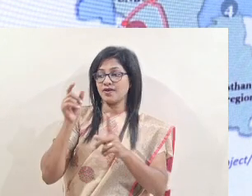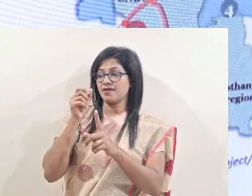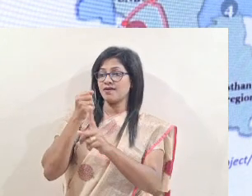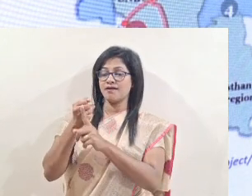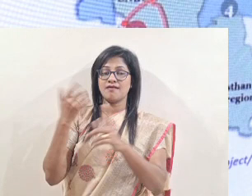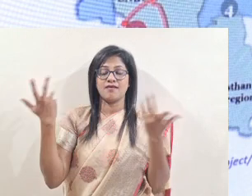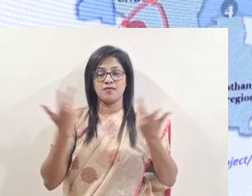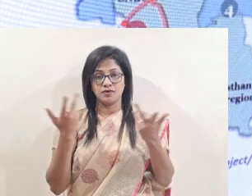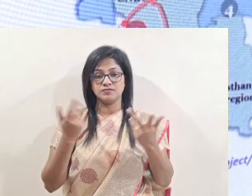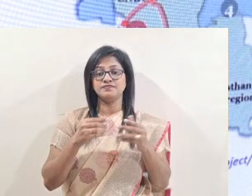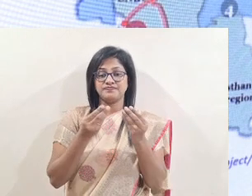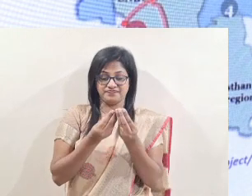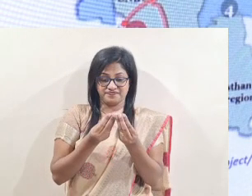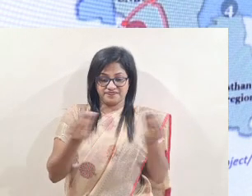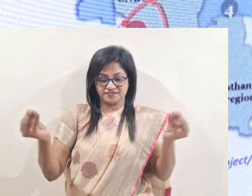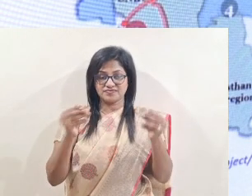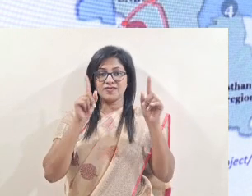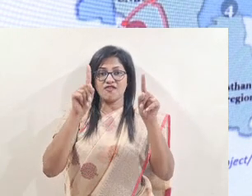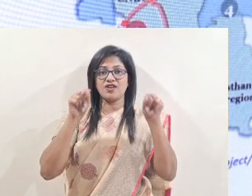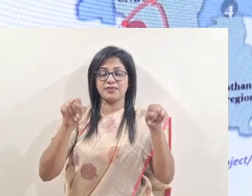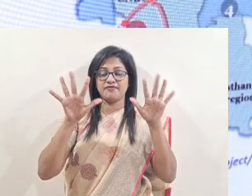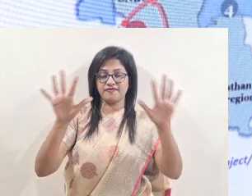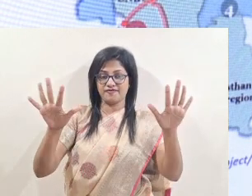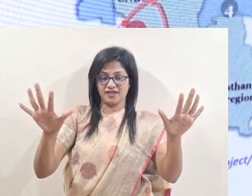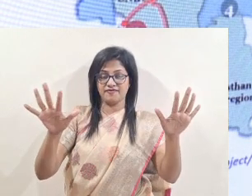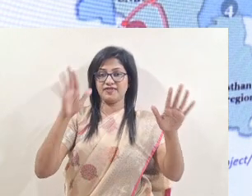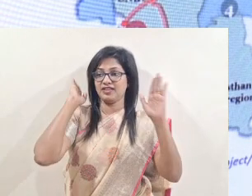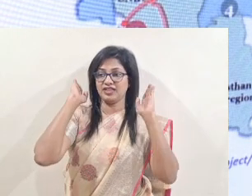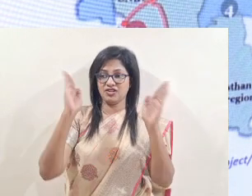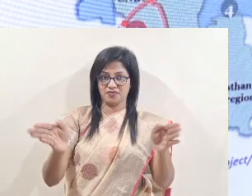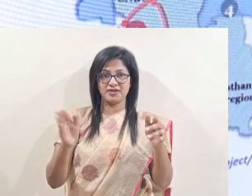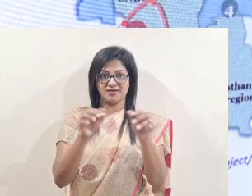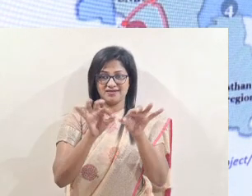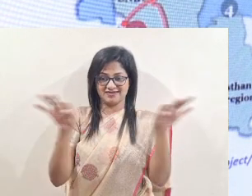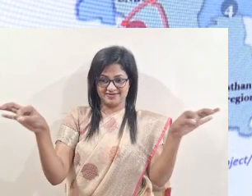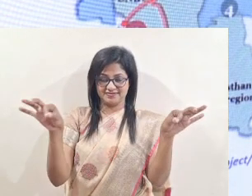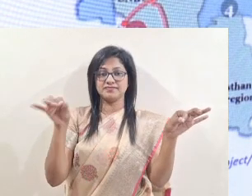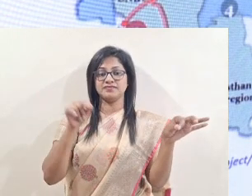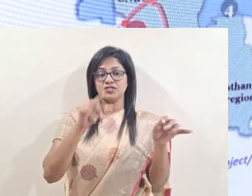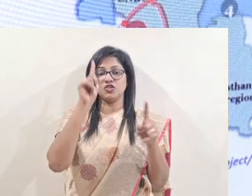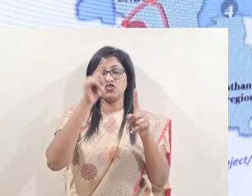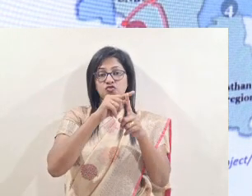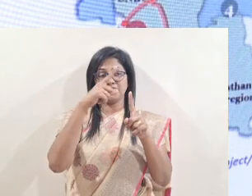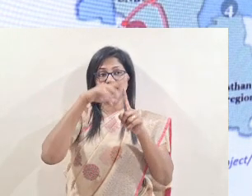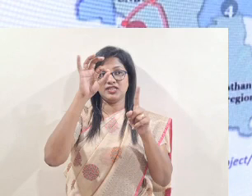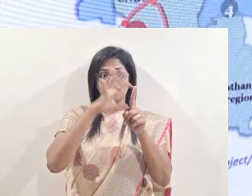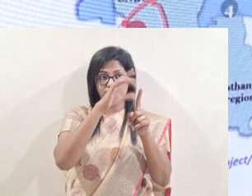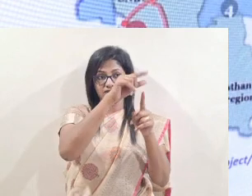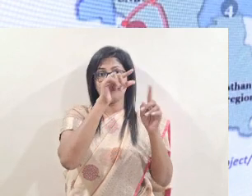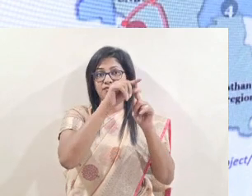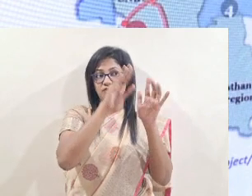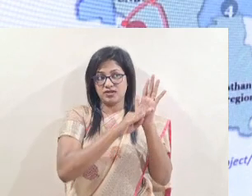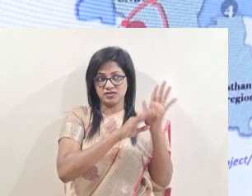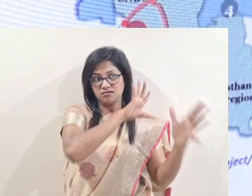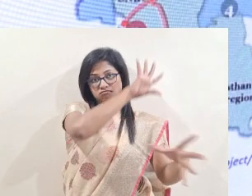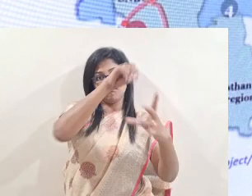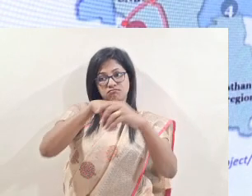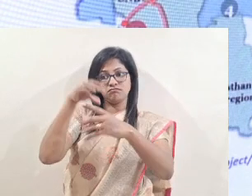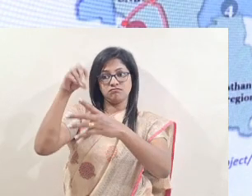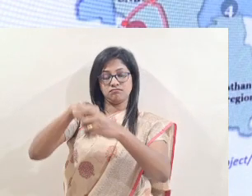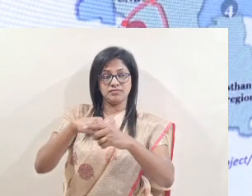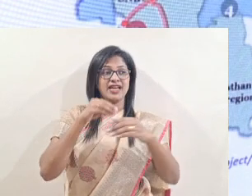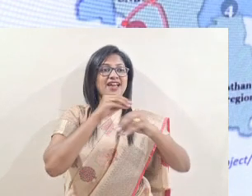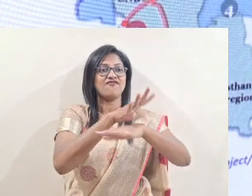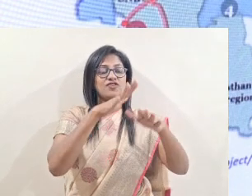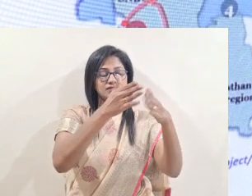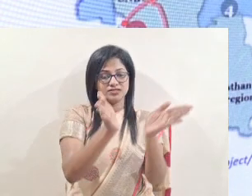within 1.5 kilometer radius has been delineated by the UPTOD policy that was recently launched as the influence zones. So we will be